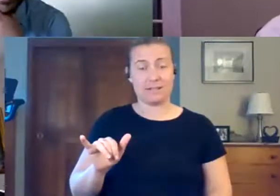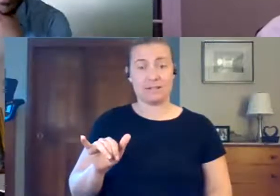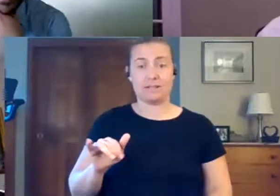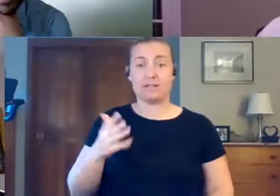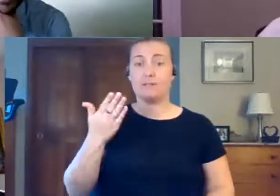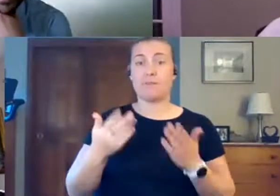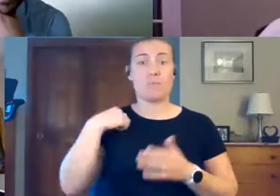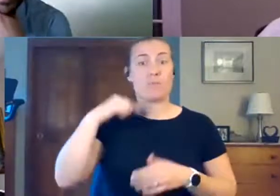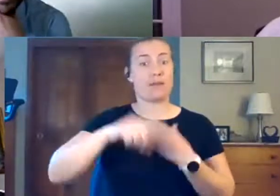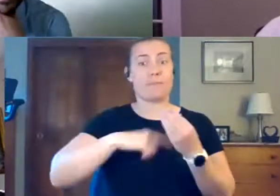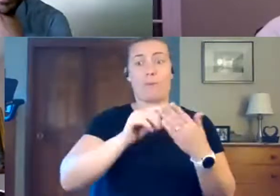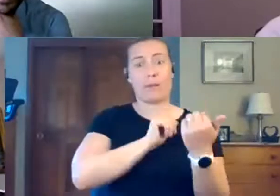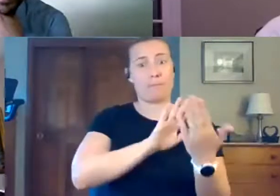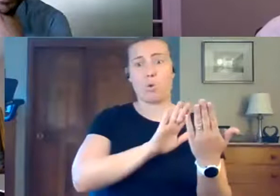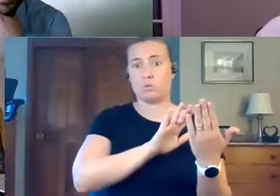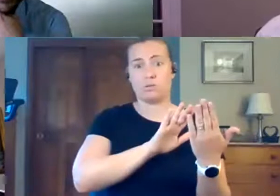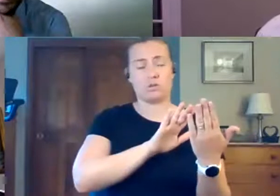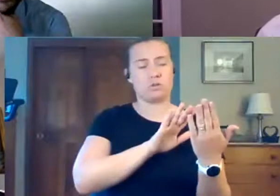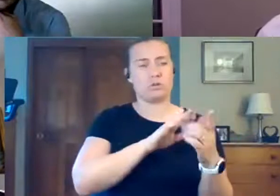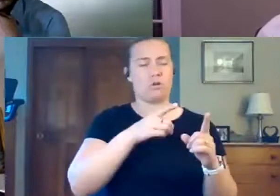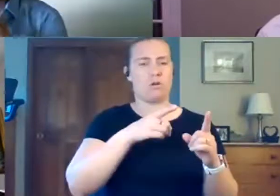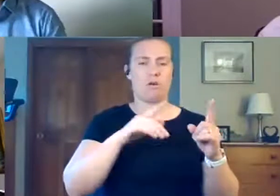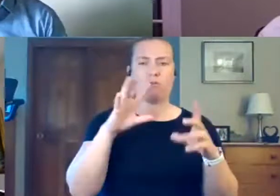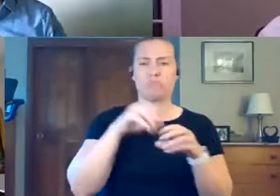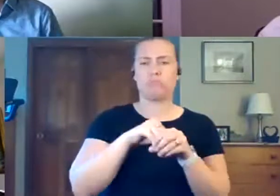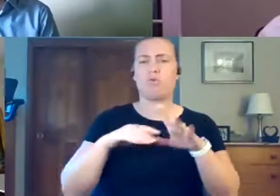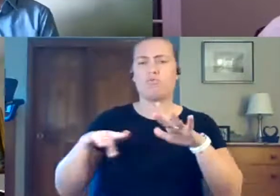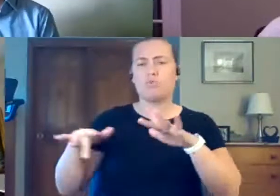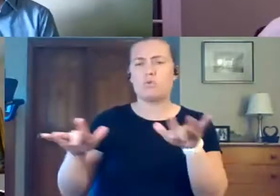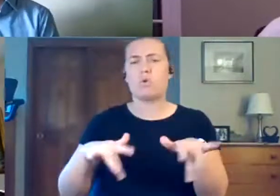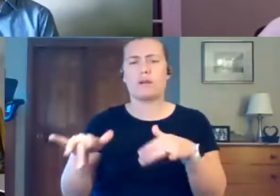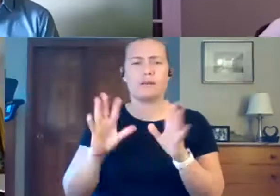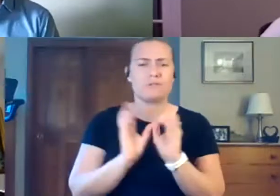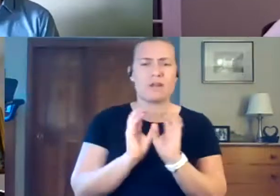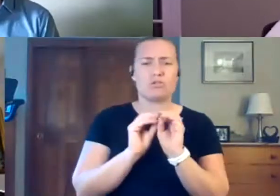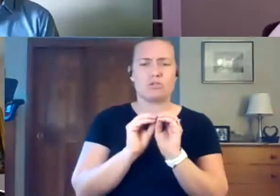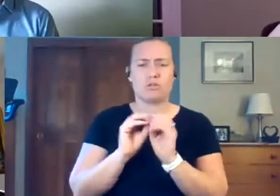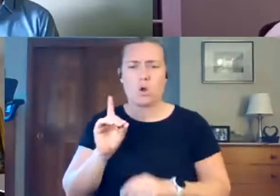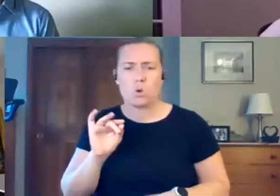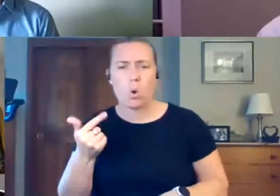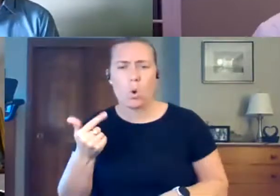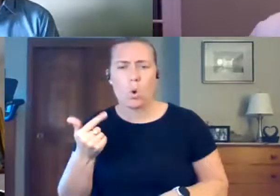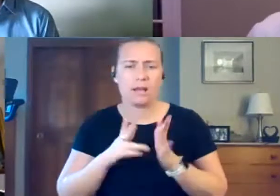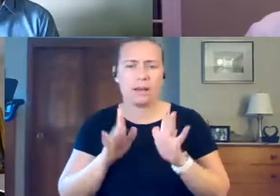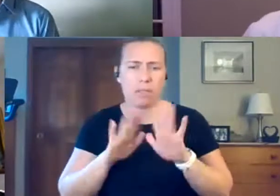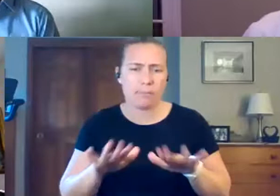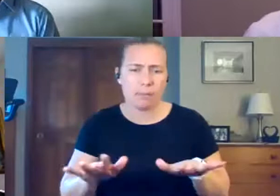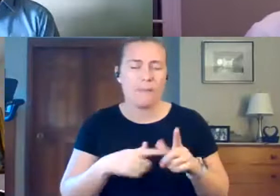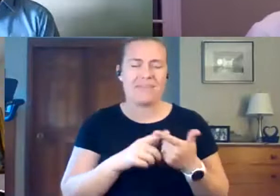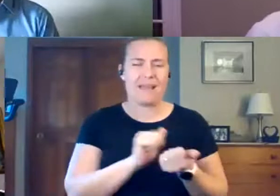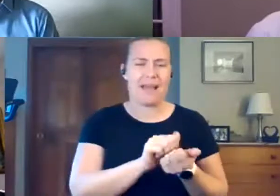that involve sort of recordings of sessions and coding fidelity, but how are we actually going to, scale that up? And